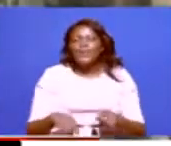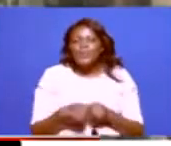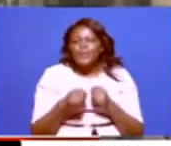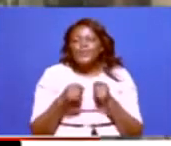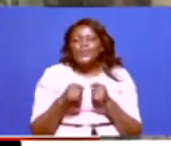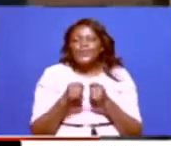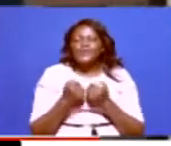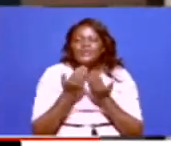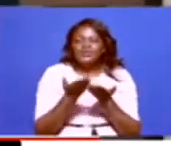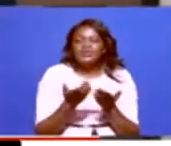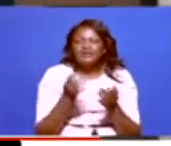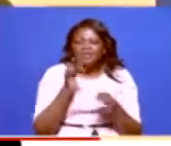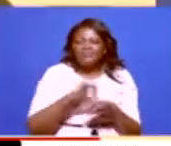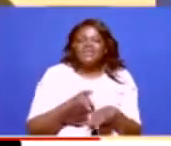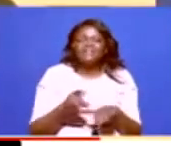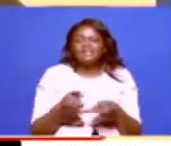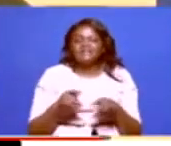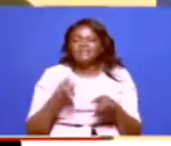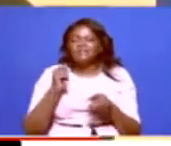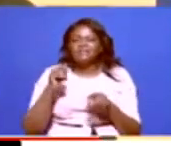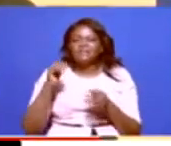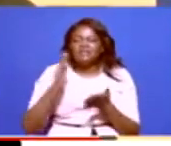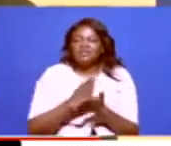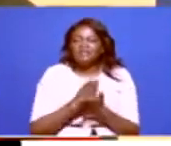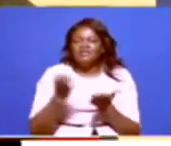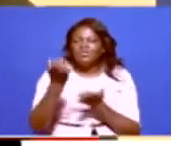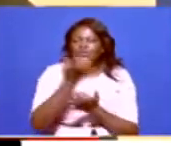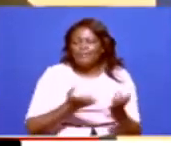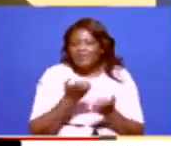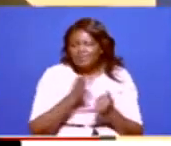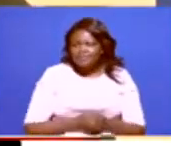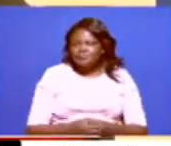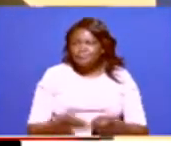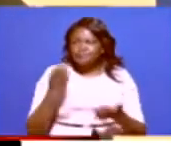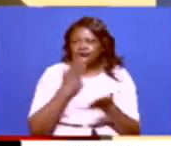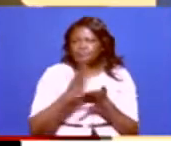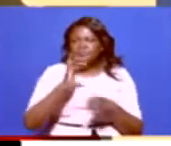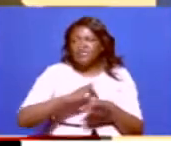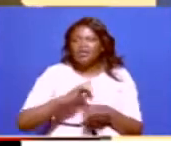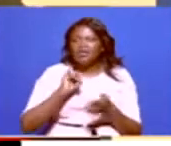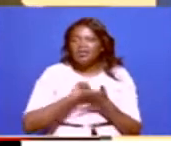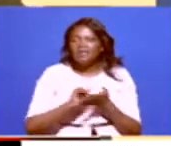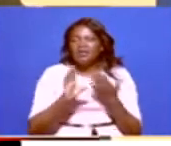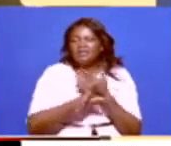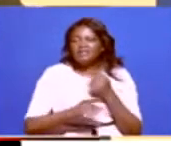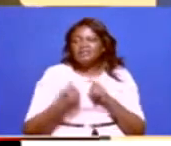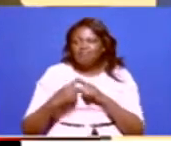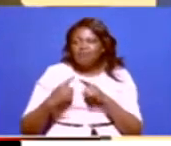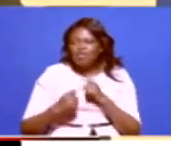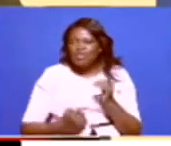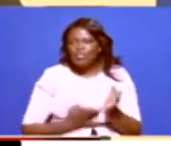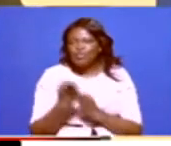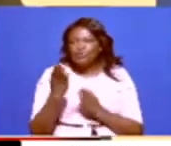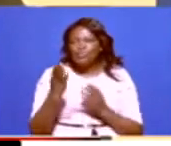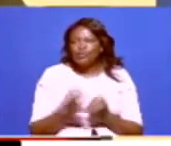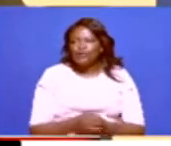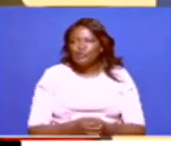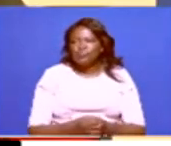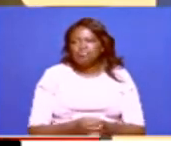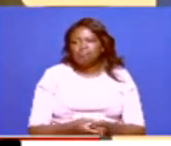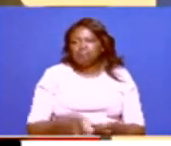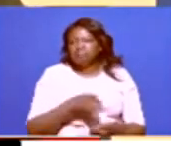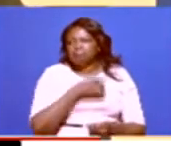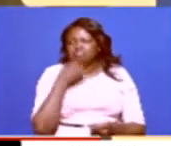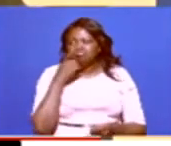key sectors of the economy. Looking at part of the effects that the country is going through right now, either through the drought,